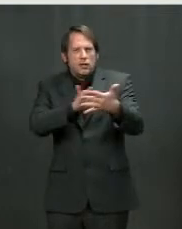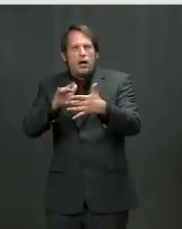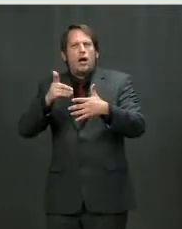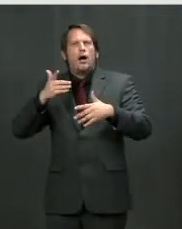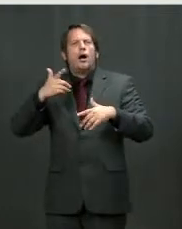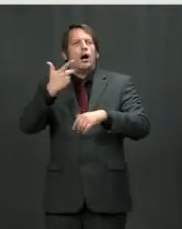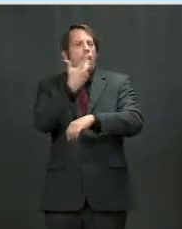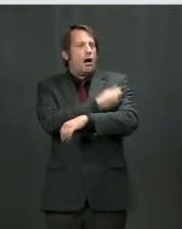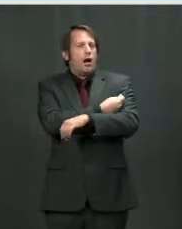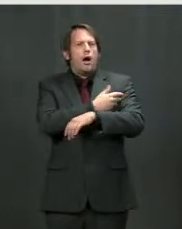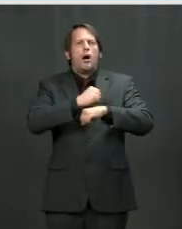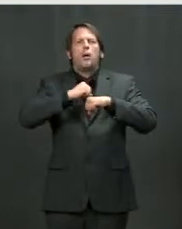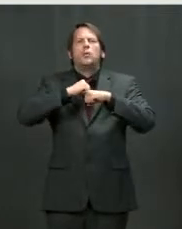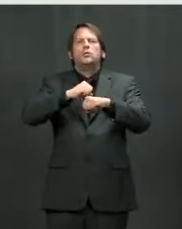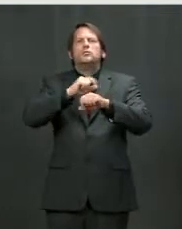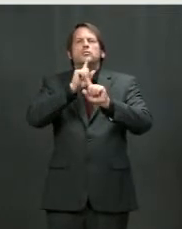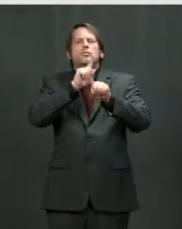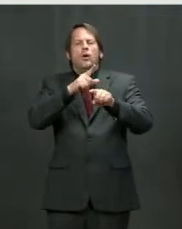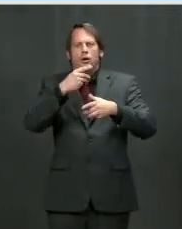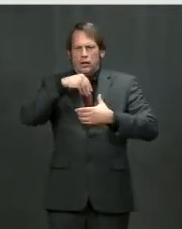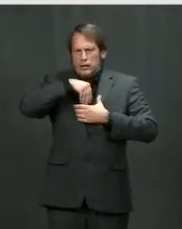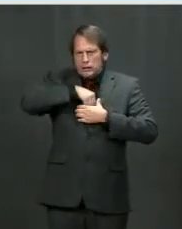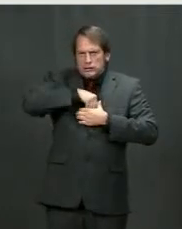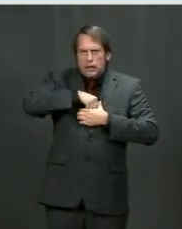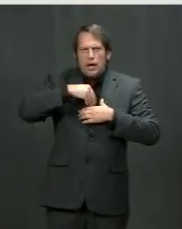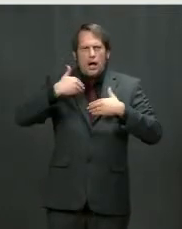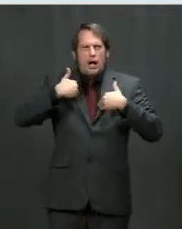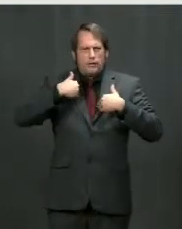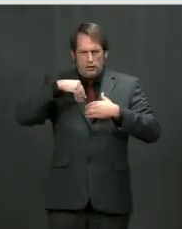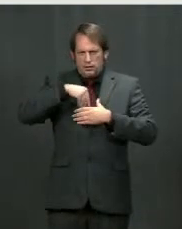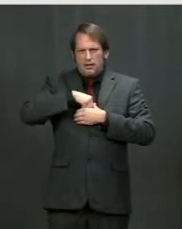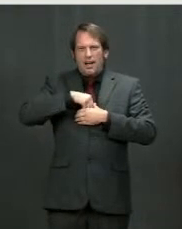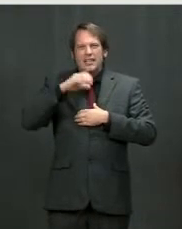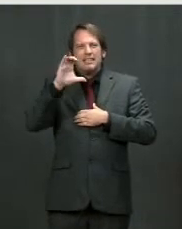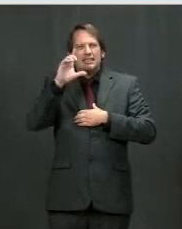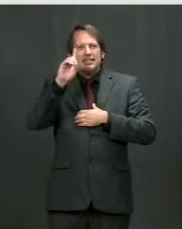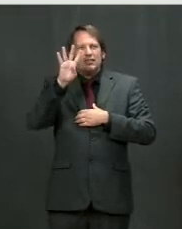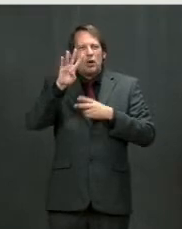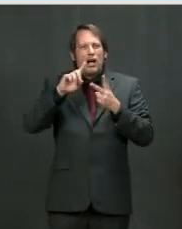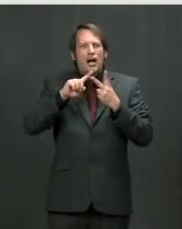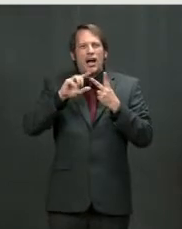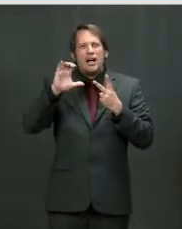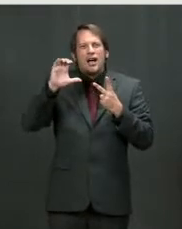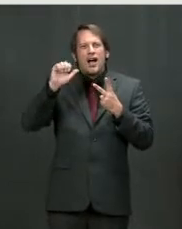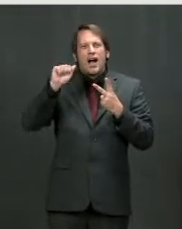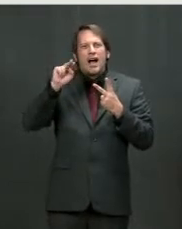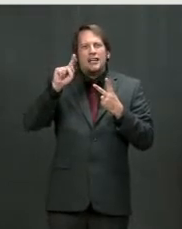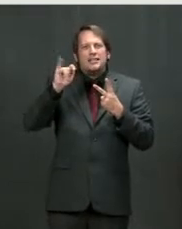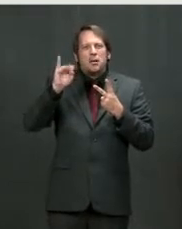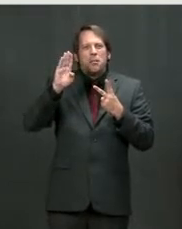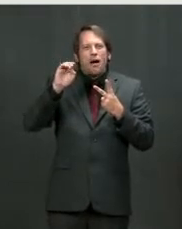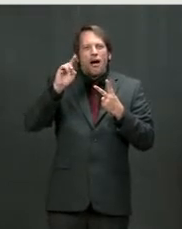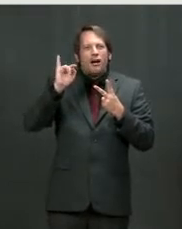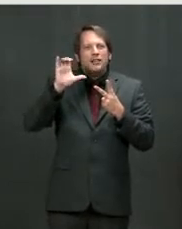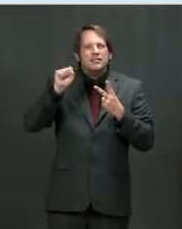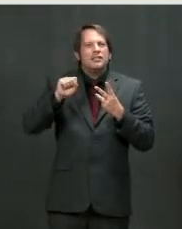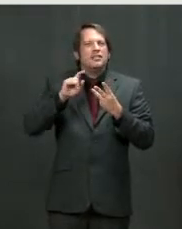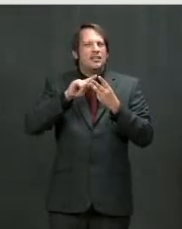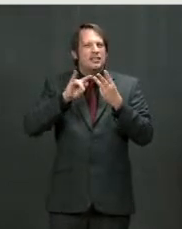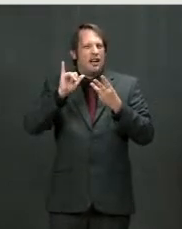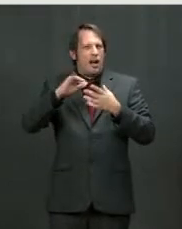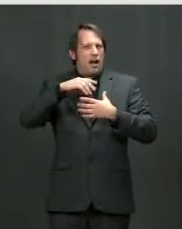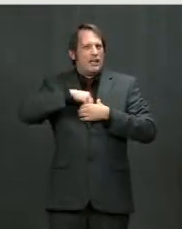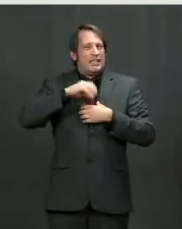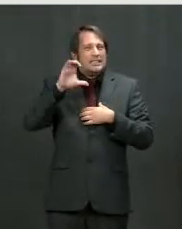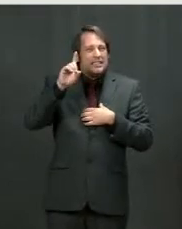antibodies, CD4 and CD8 T cells, following natural infection. And about